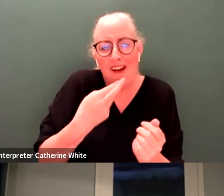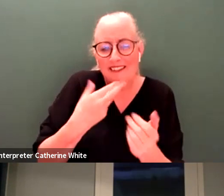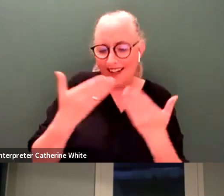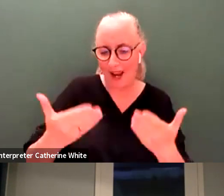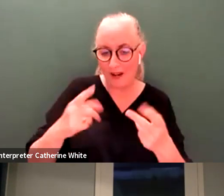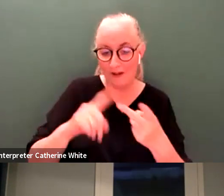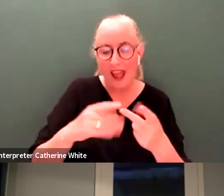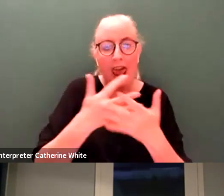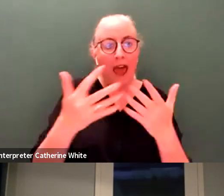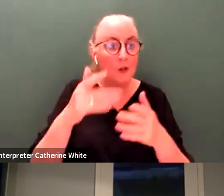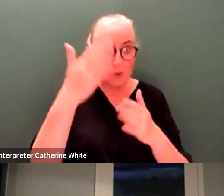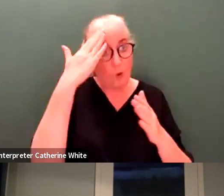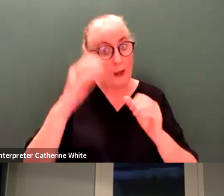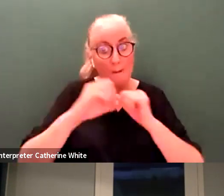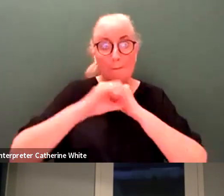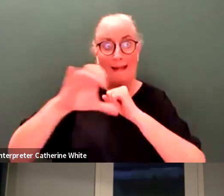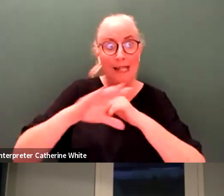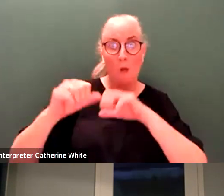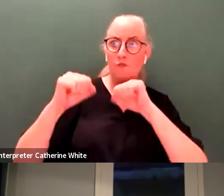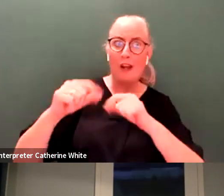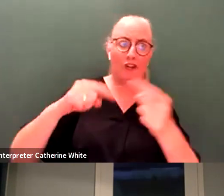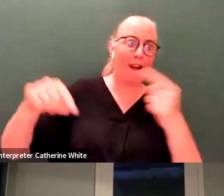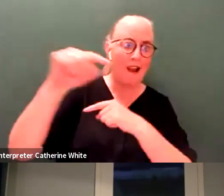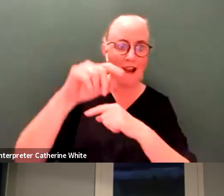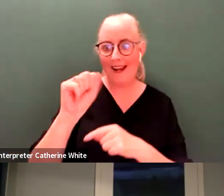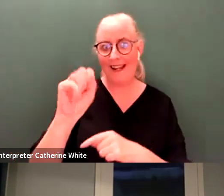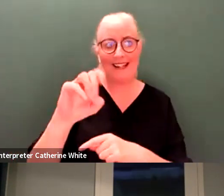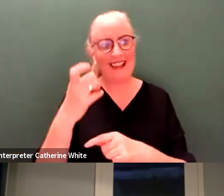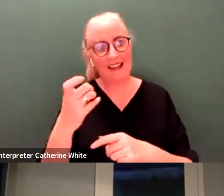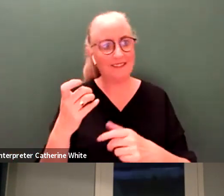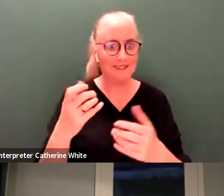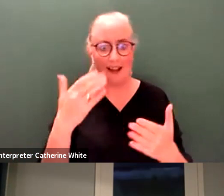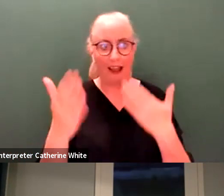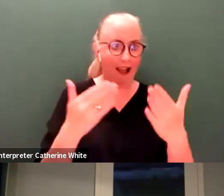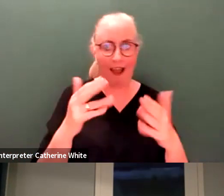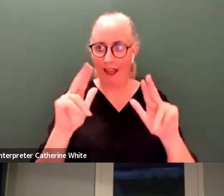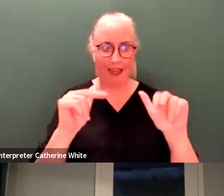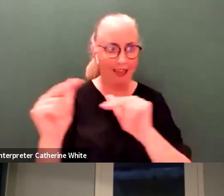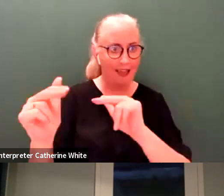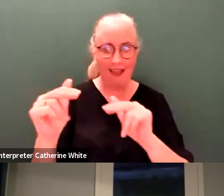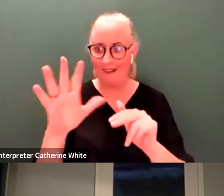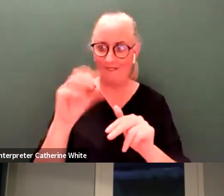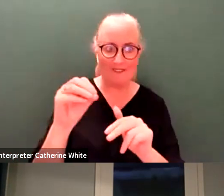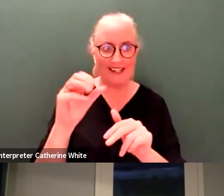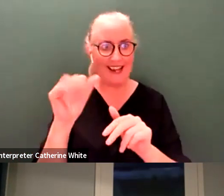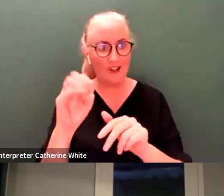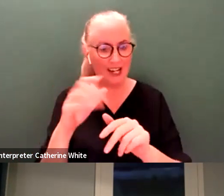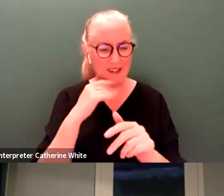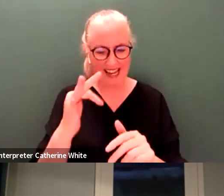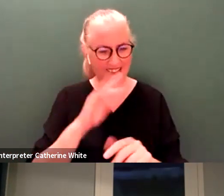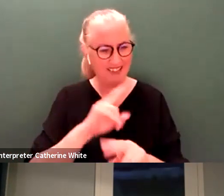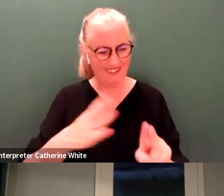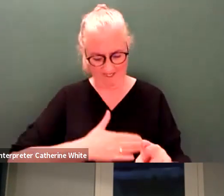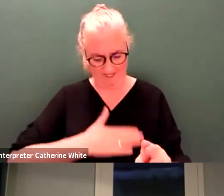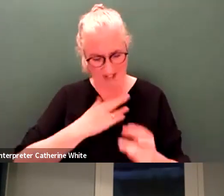lot of media pressure out there, you know, that's like the new sexual revolution when you hit your 50s and 60s. But if that's not right for you,